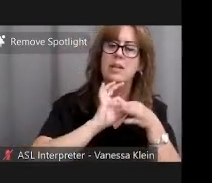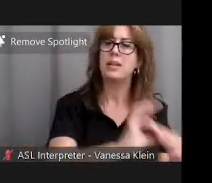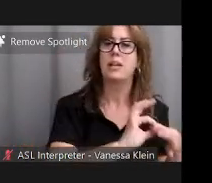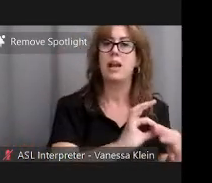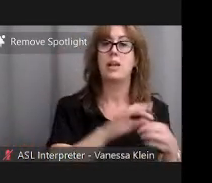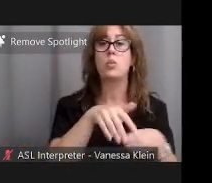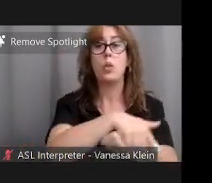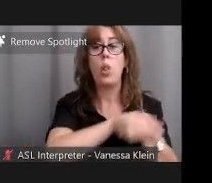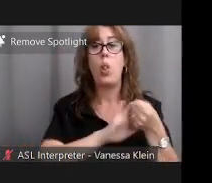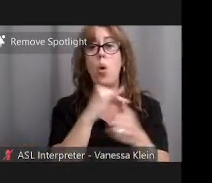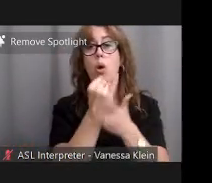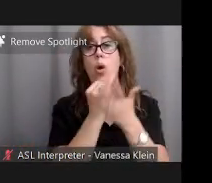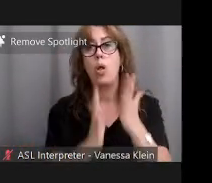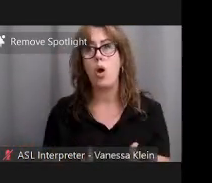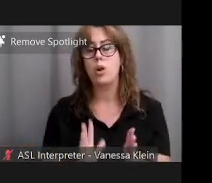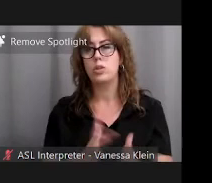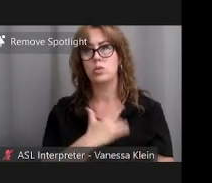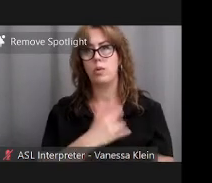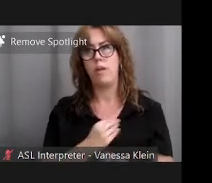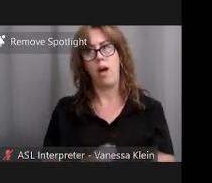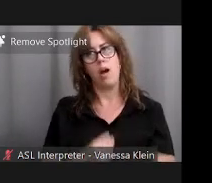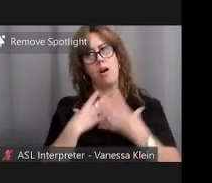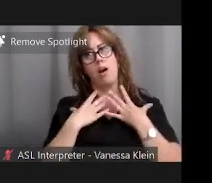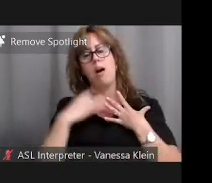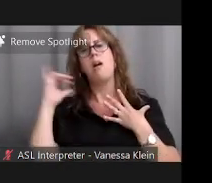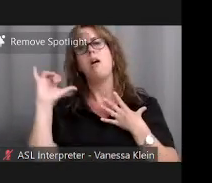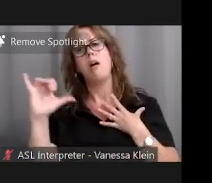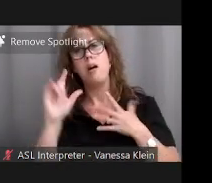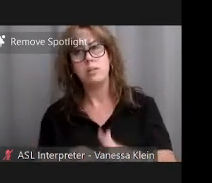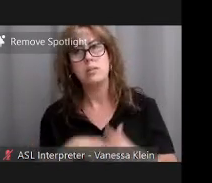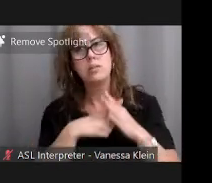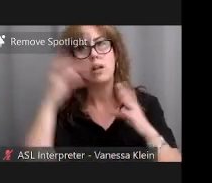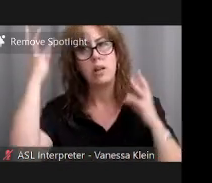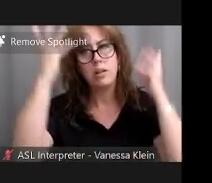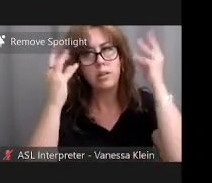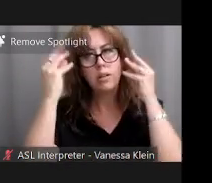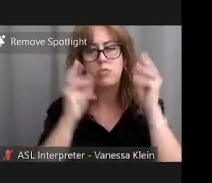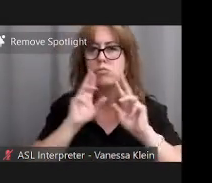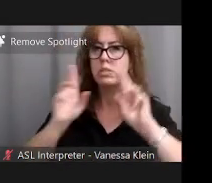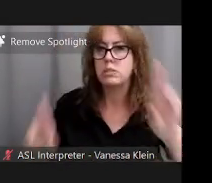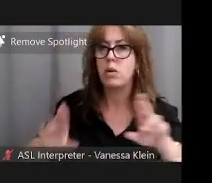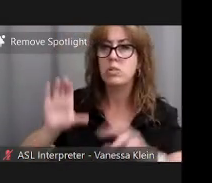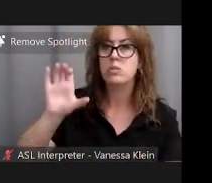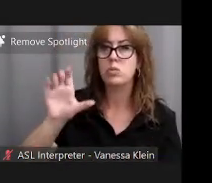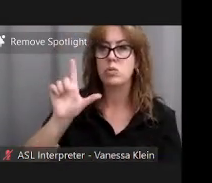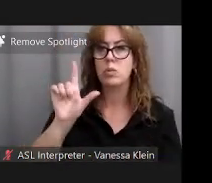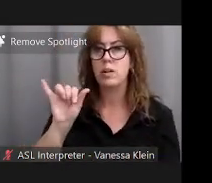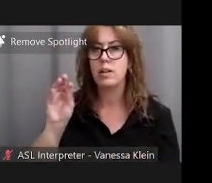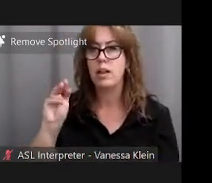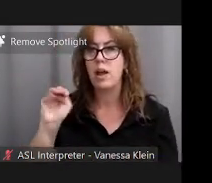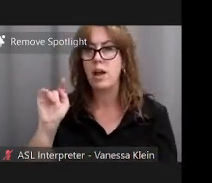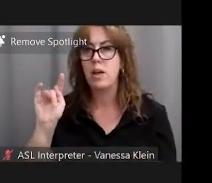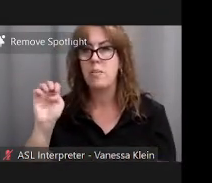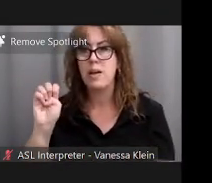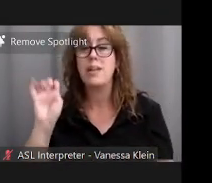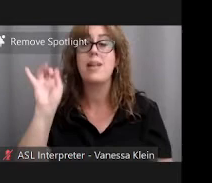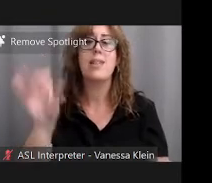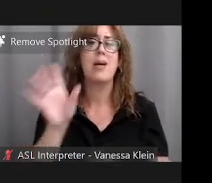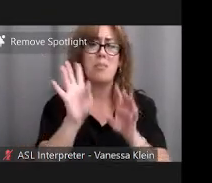us thinking about, well, you know, really in a response to climate, this is the perfect opportunity to